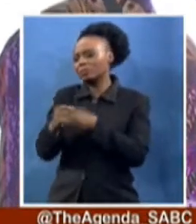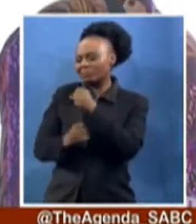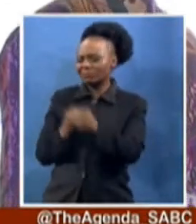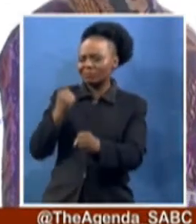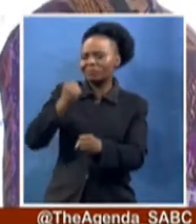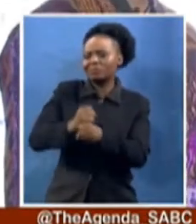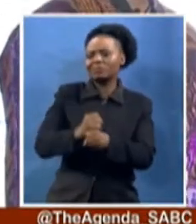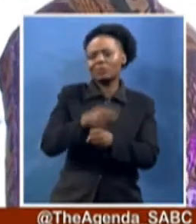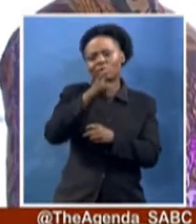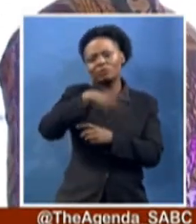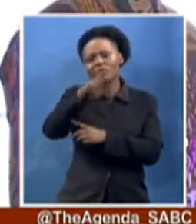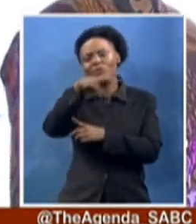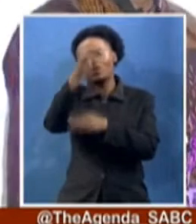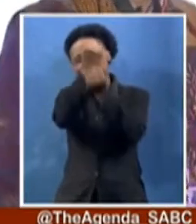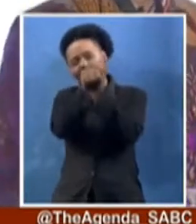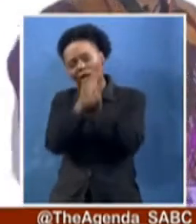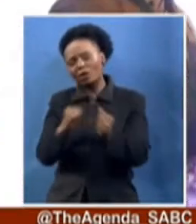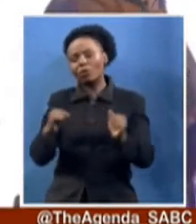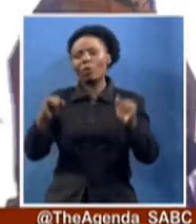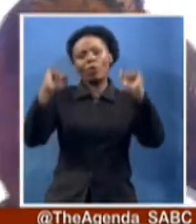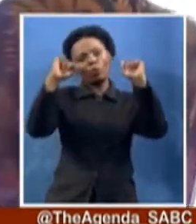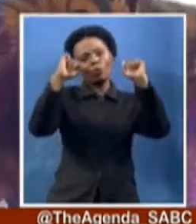In 1964,